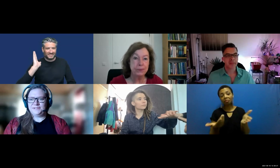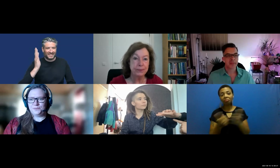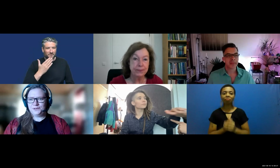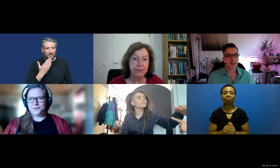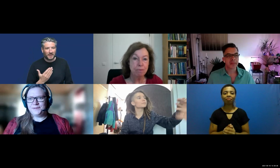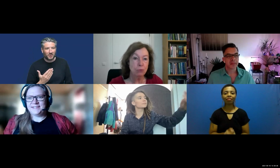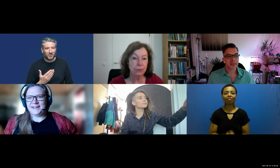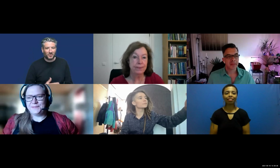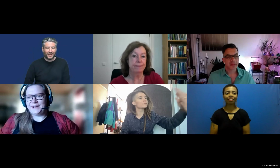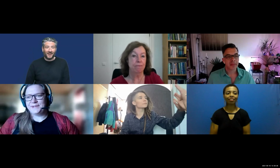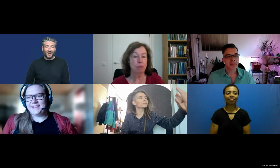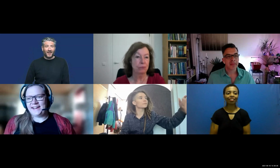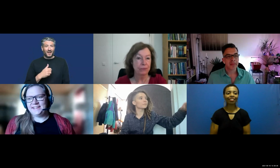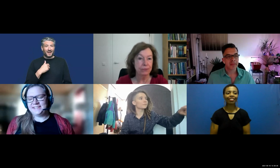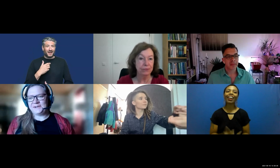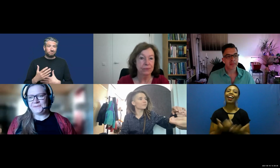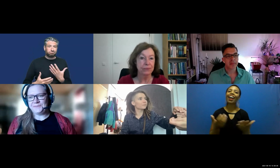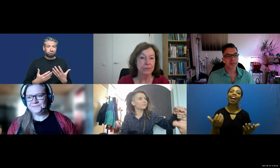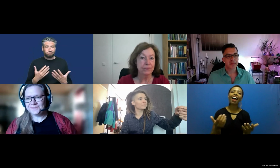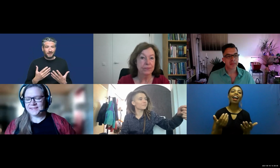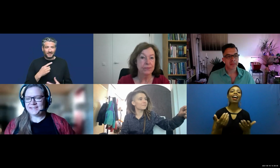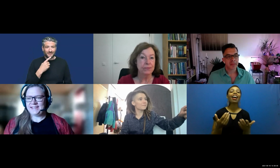Oh, so what can we say about that?